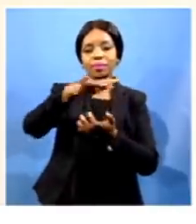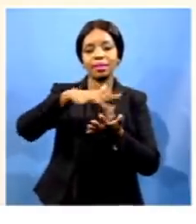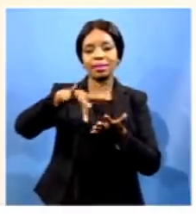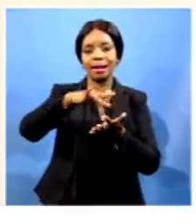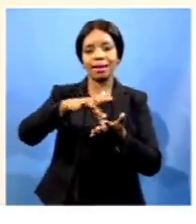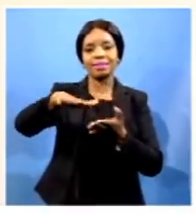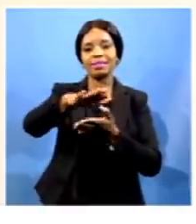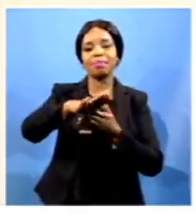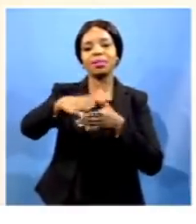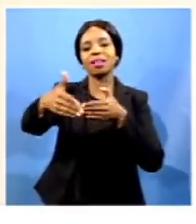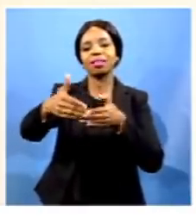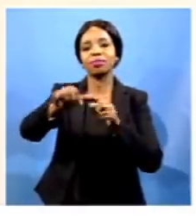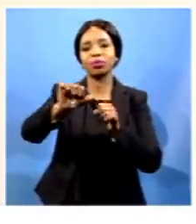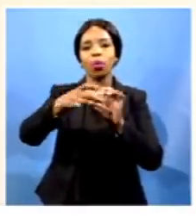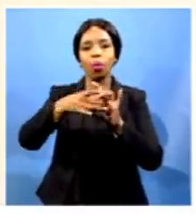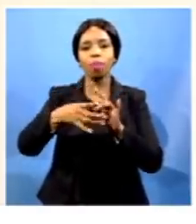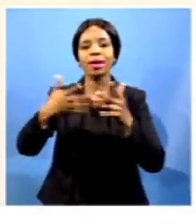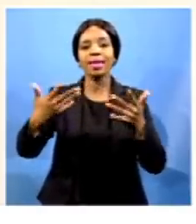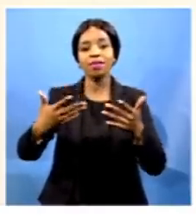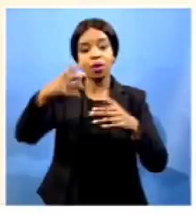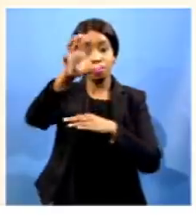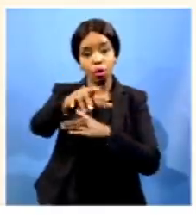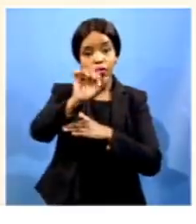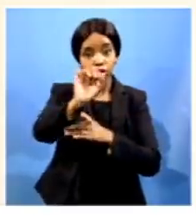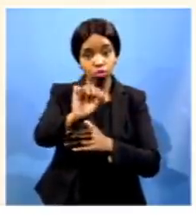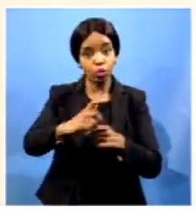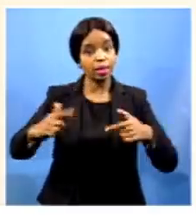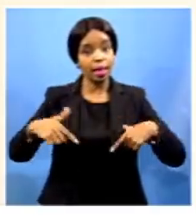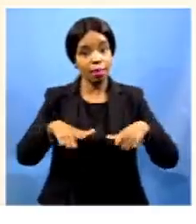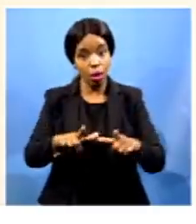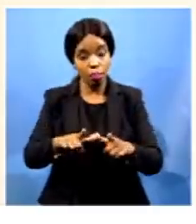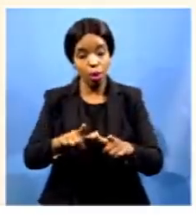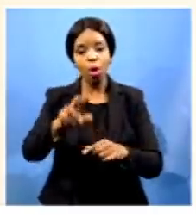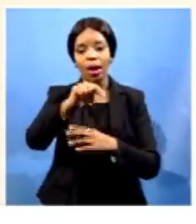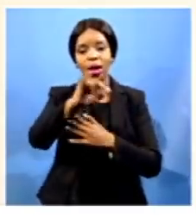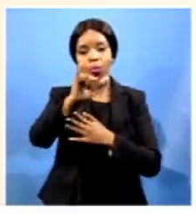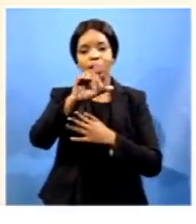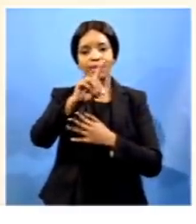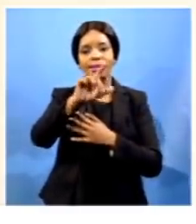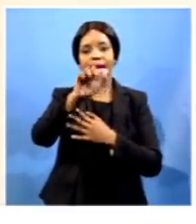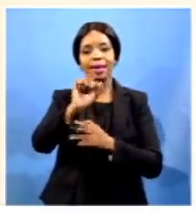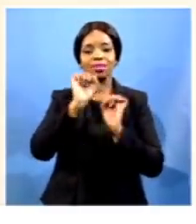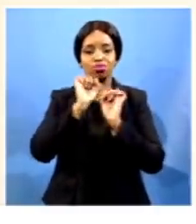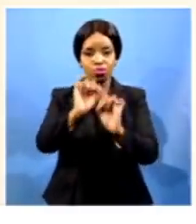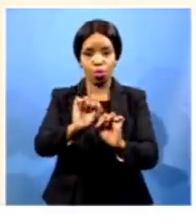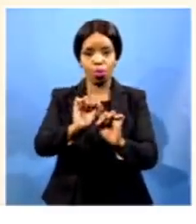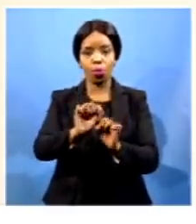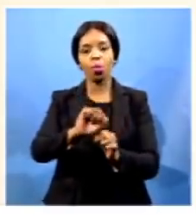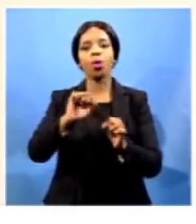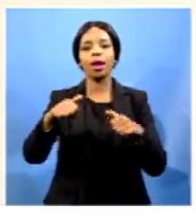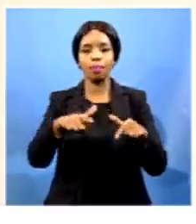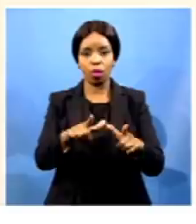process. So if you're in Limpopo, you'll apply directly to Limpopo-based offices. If you're in Free State, you'll